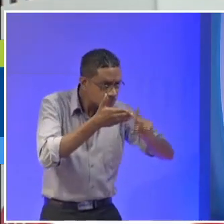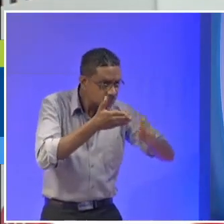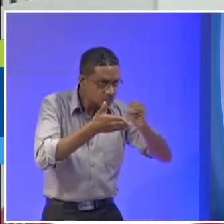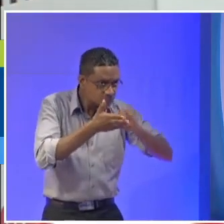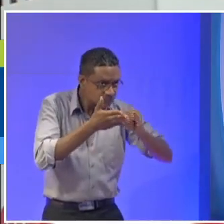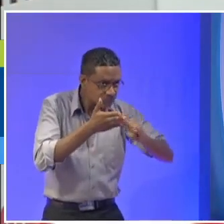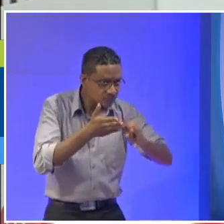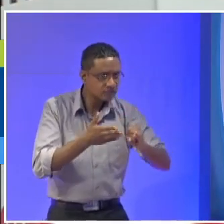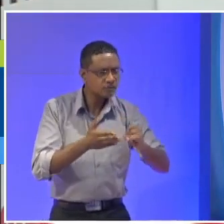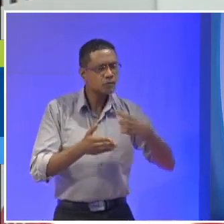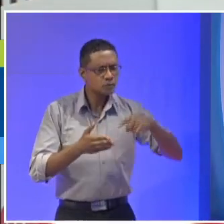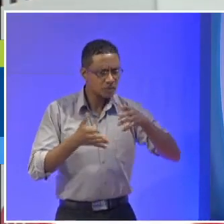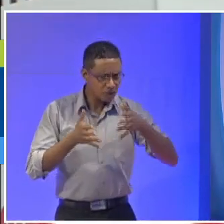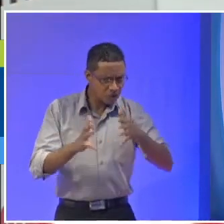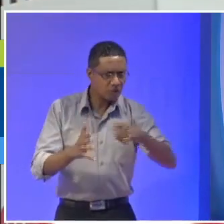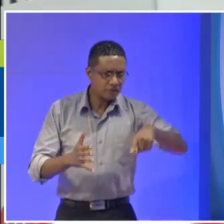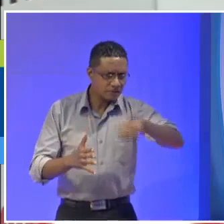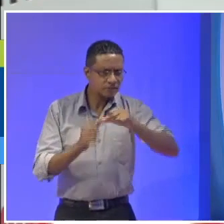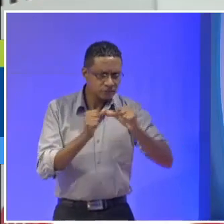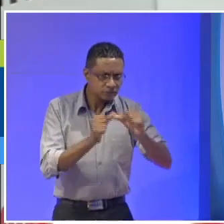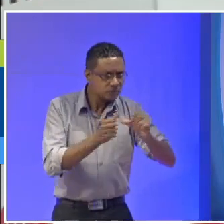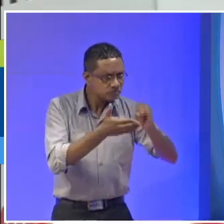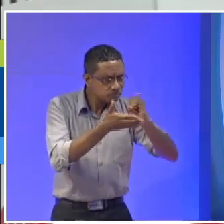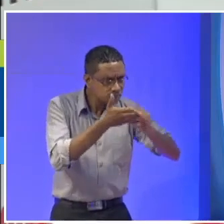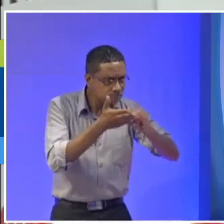for them to continue the investigations.